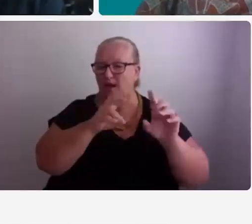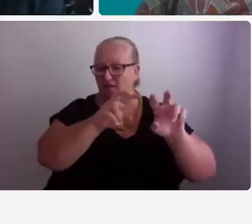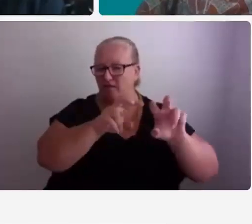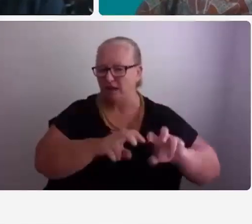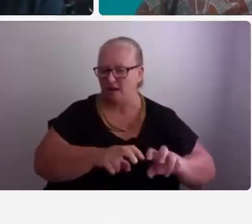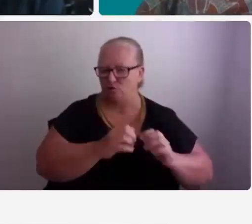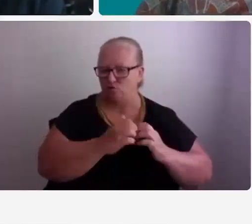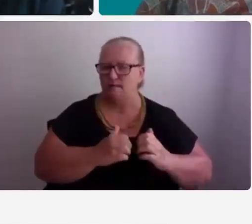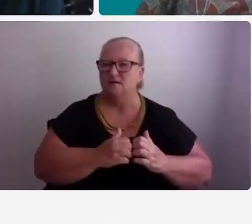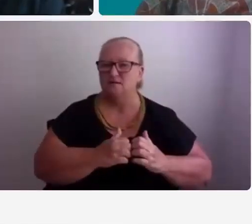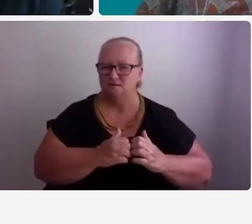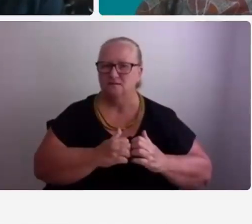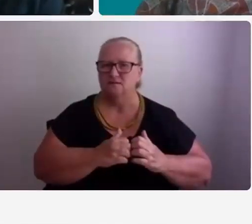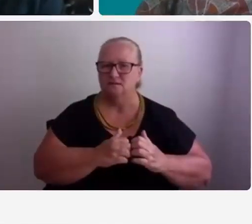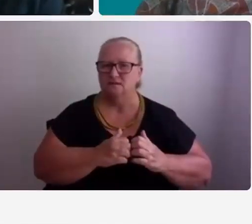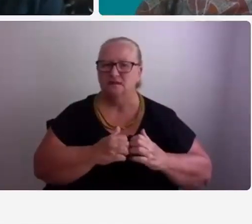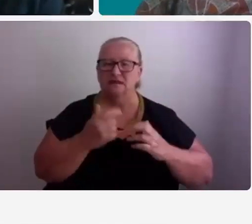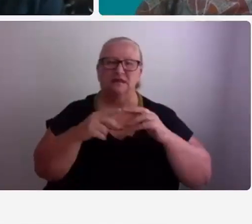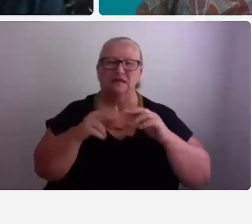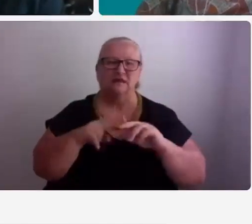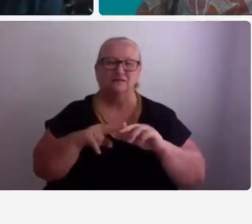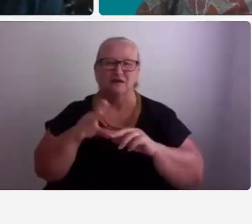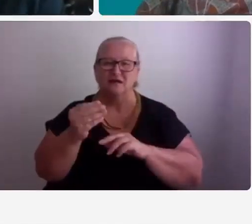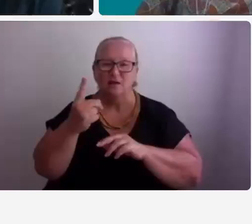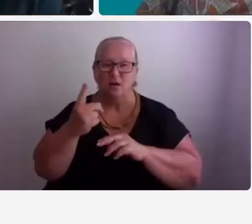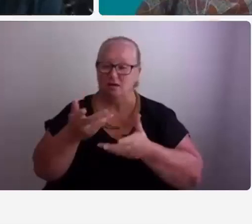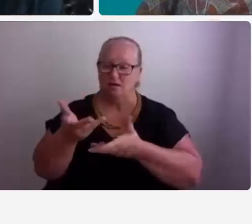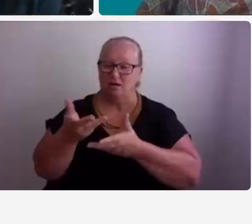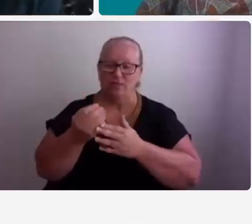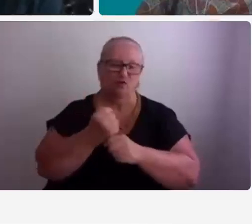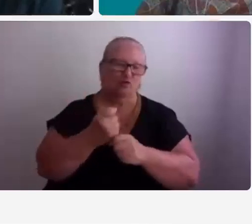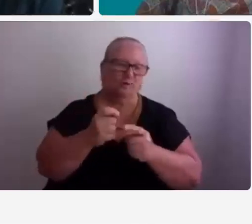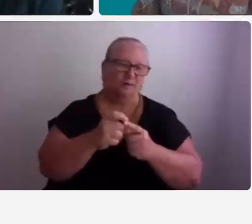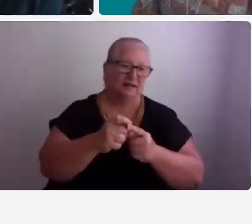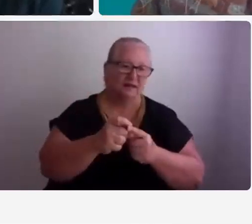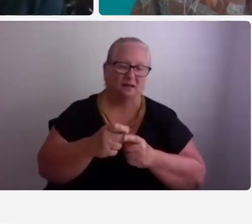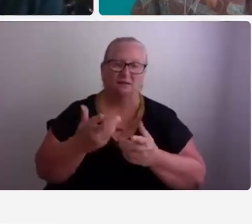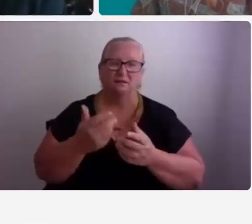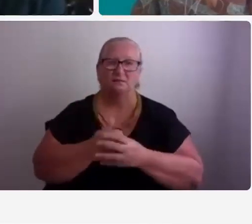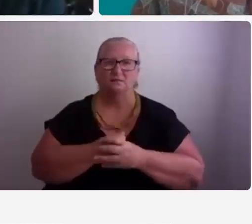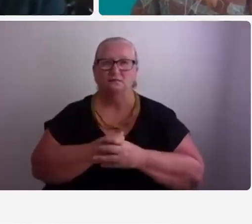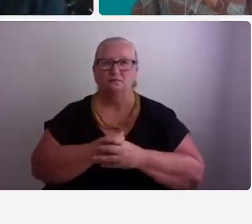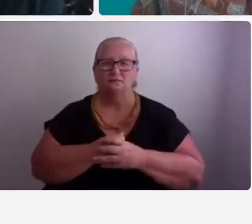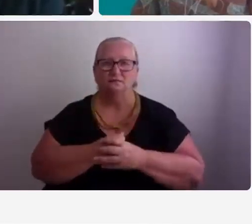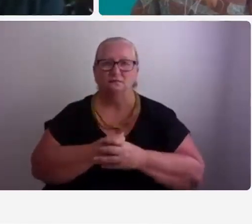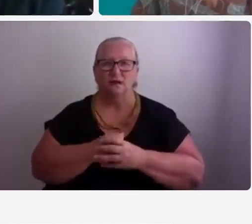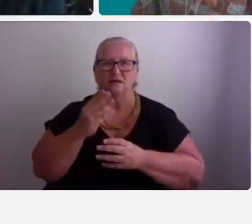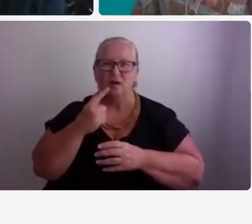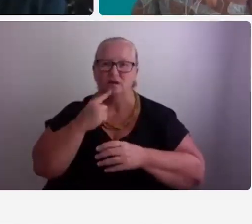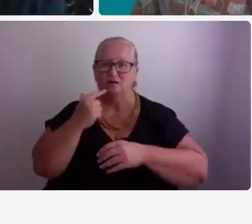So, I mean, if someone is consulting with a GP, if someone's, I guess,